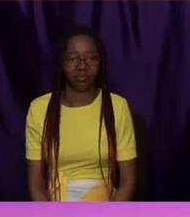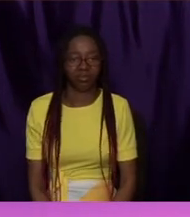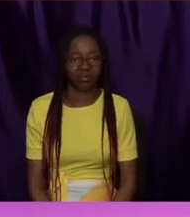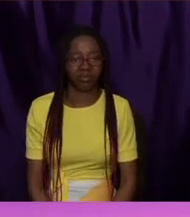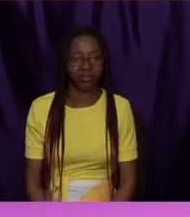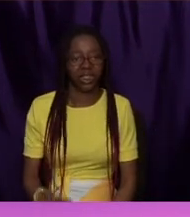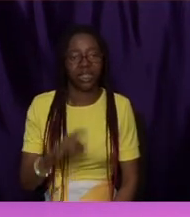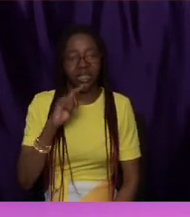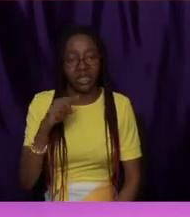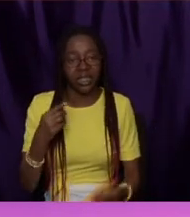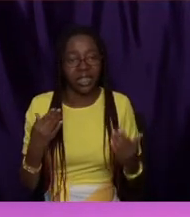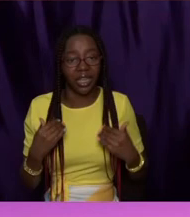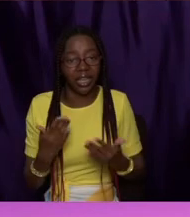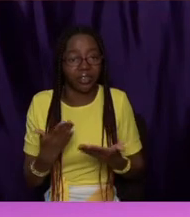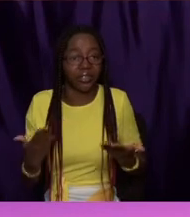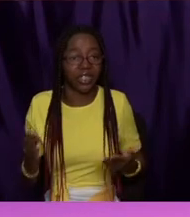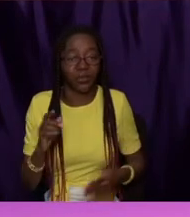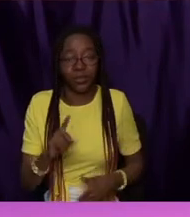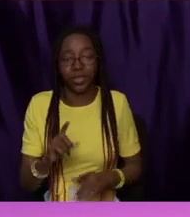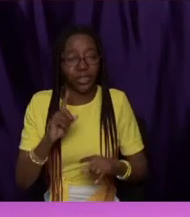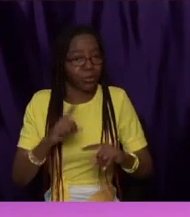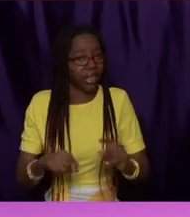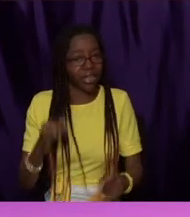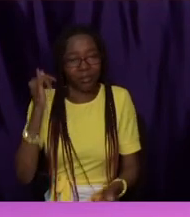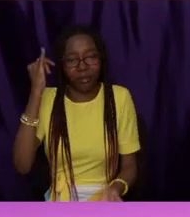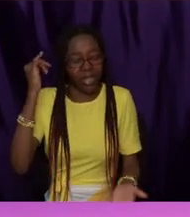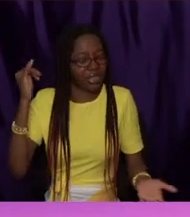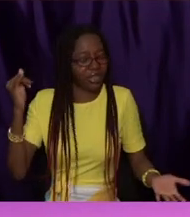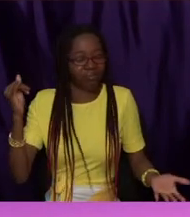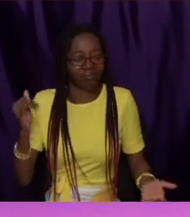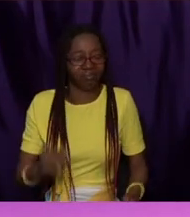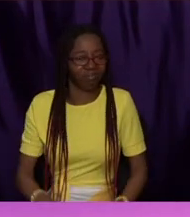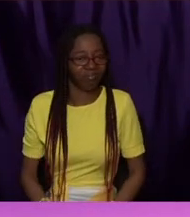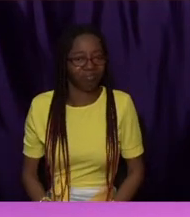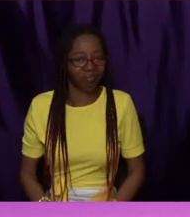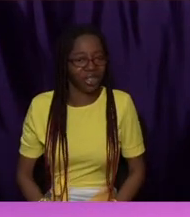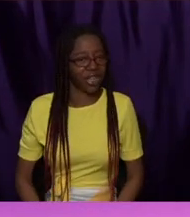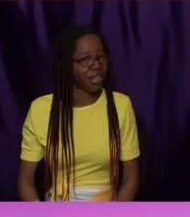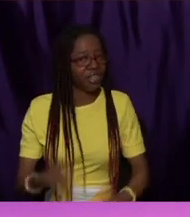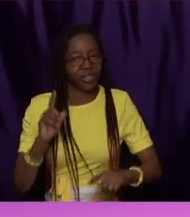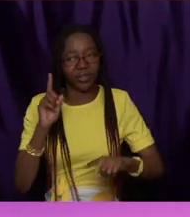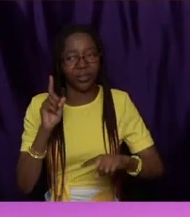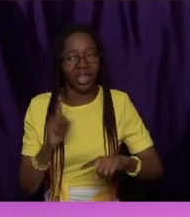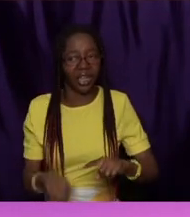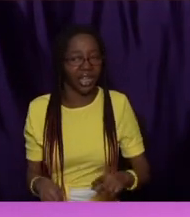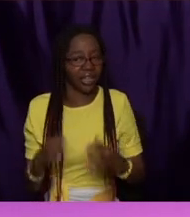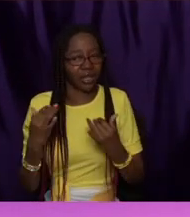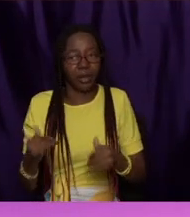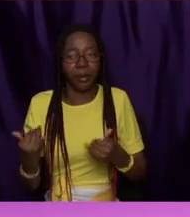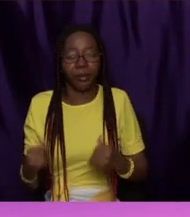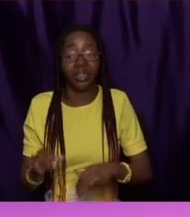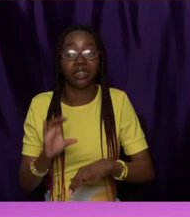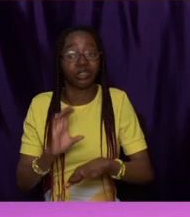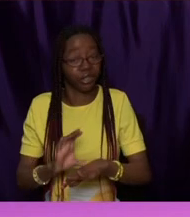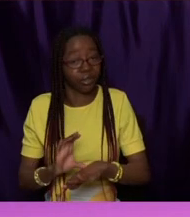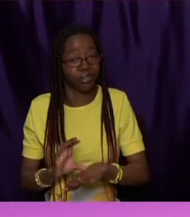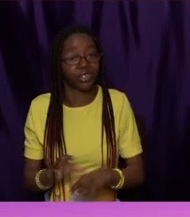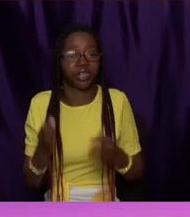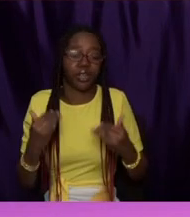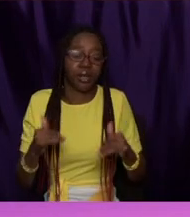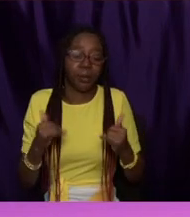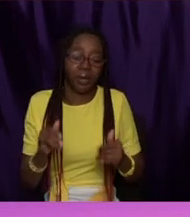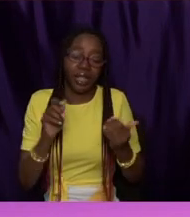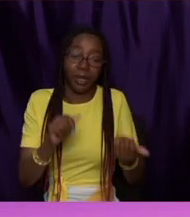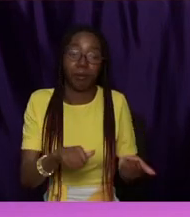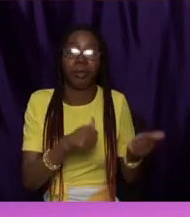God said, I got stuff for you that you can't even imagine. He says, but you can't play church, play